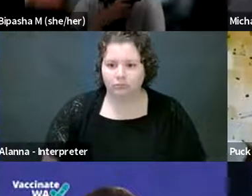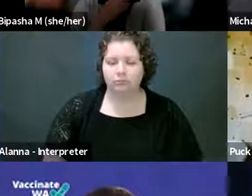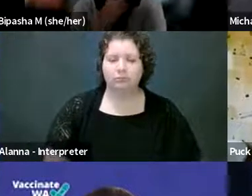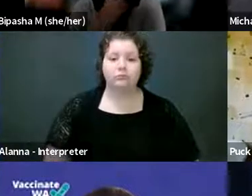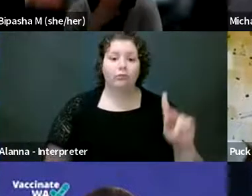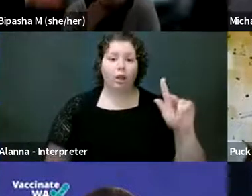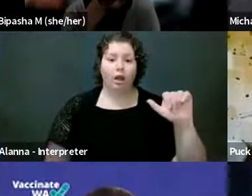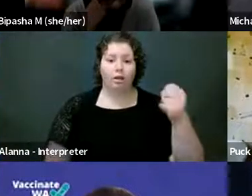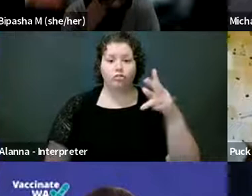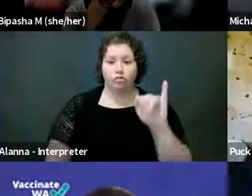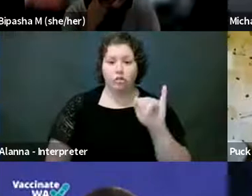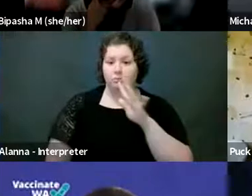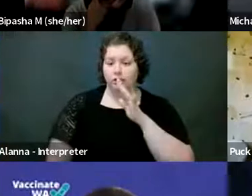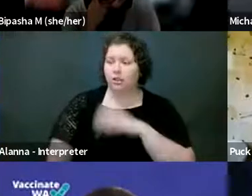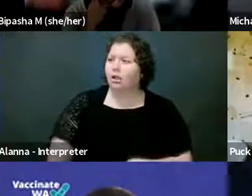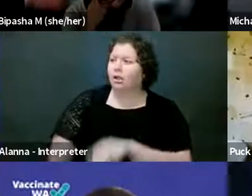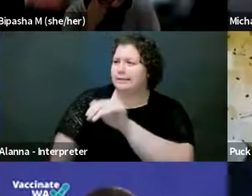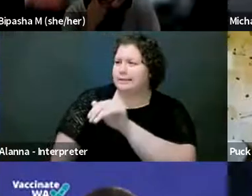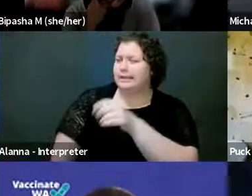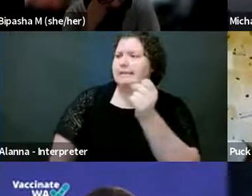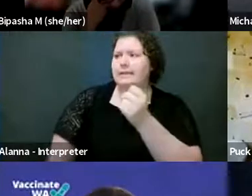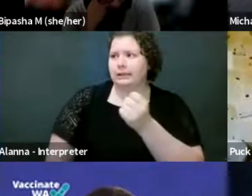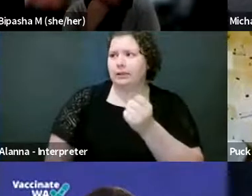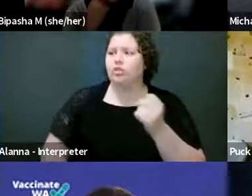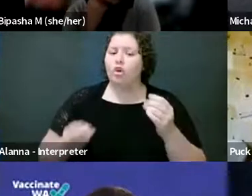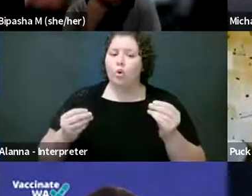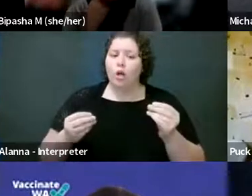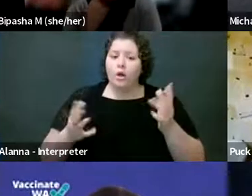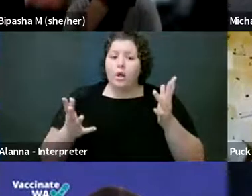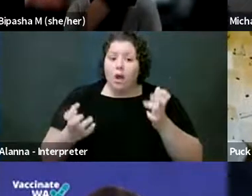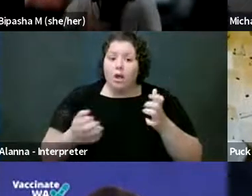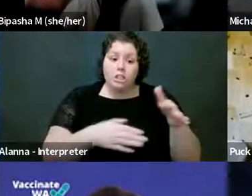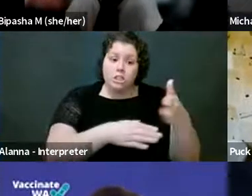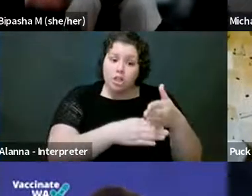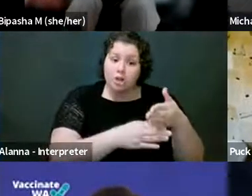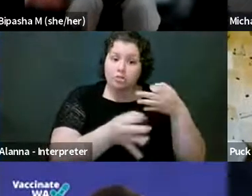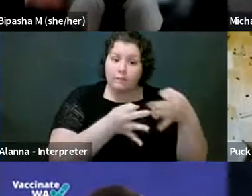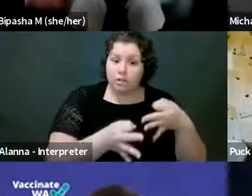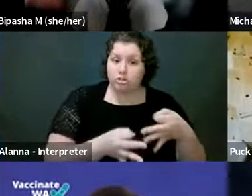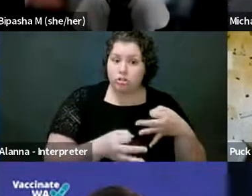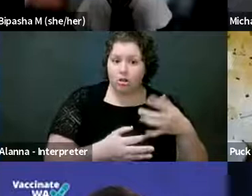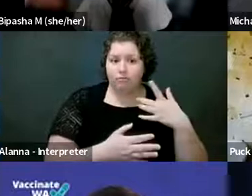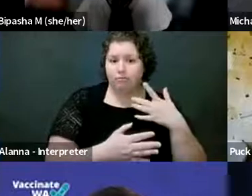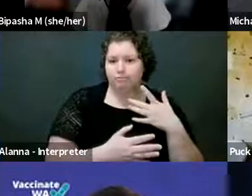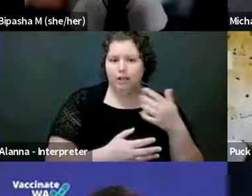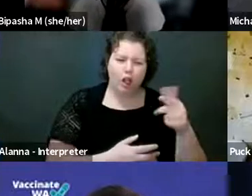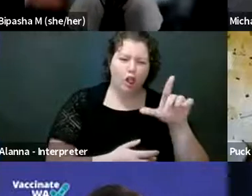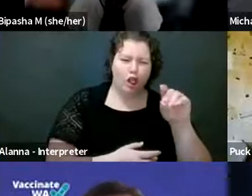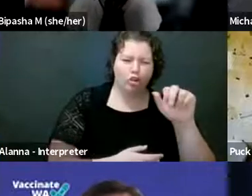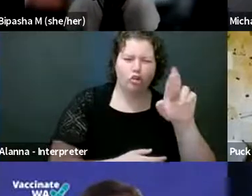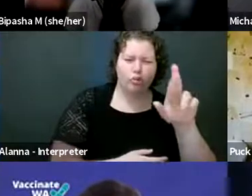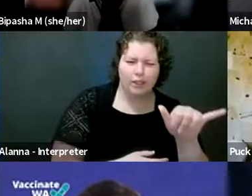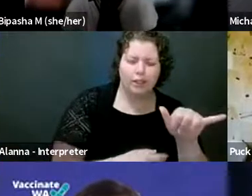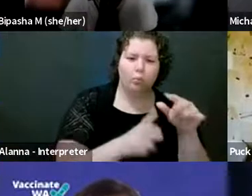think we need a shared definition of what we call the crisis system, because what was missing that others have mentioned is that, you know, emergency departments,